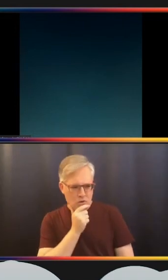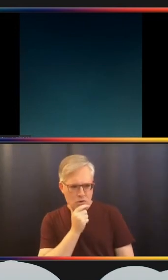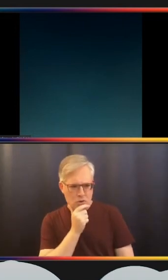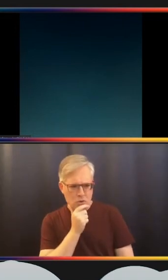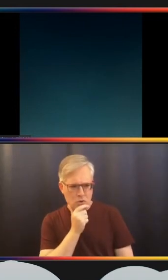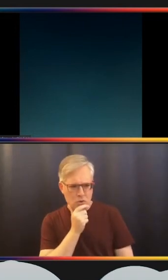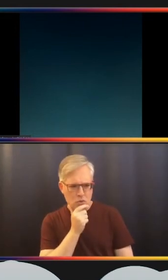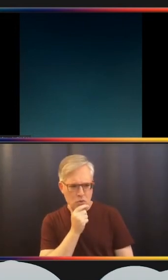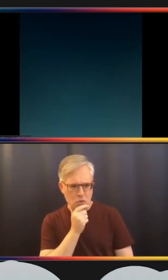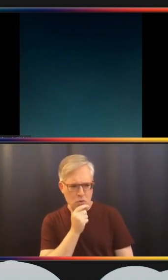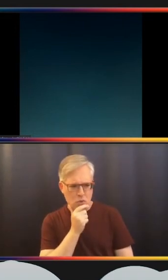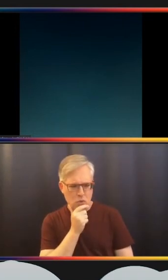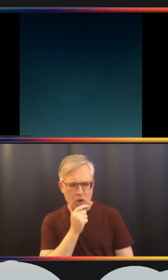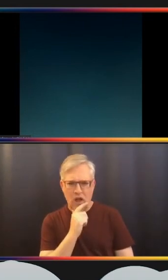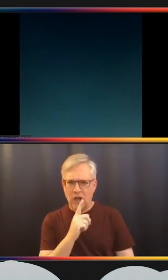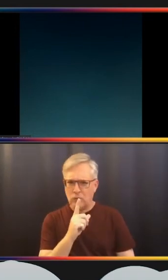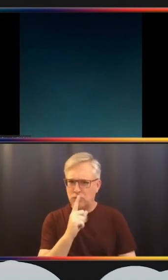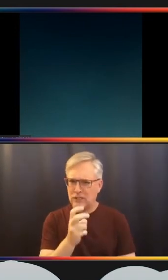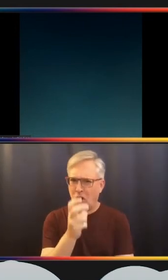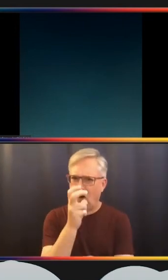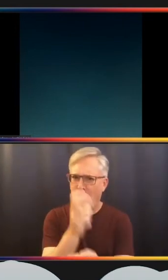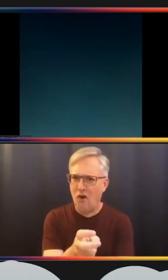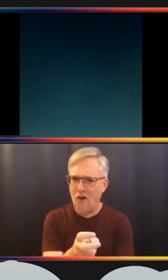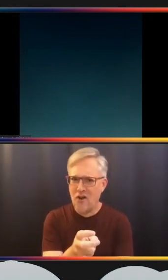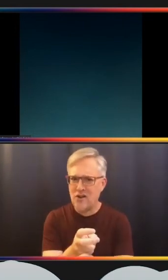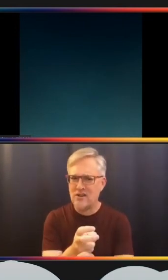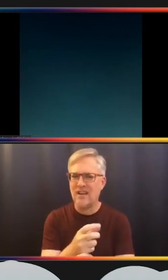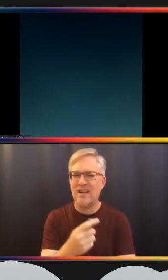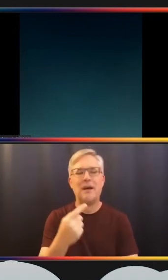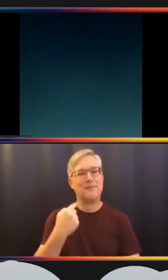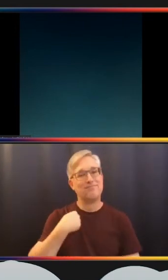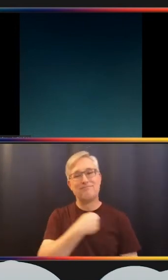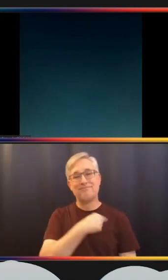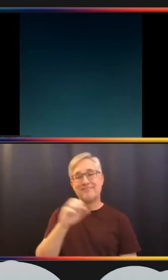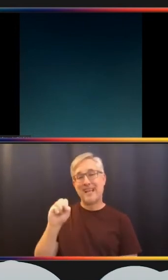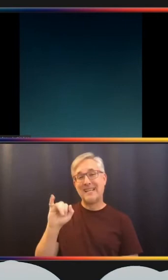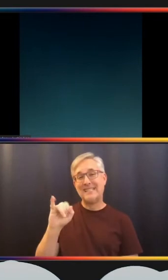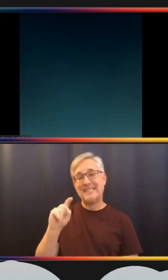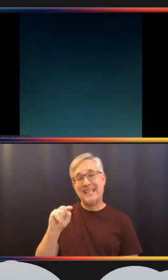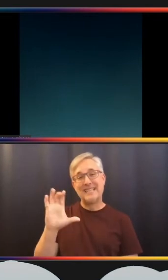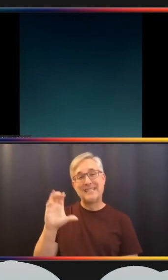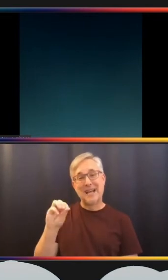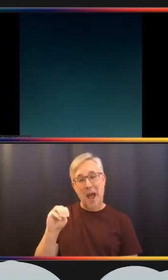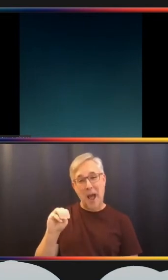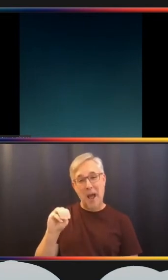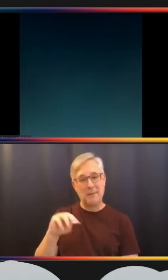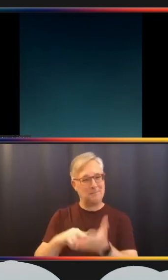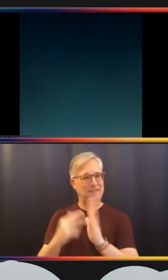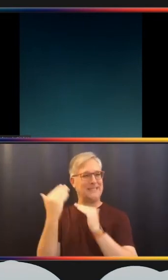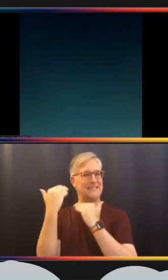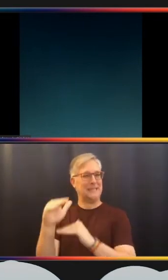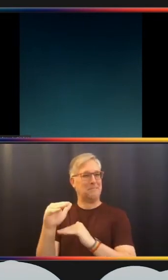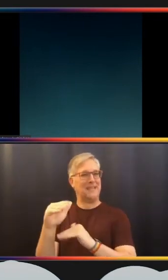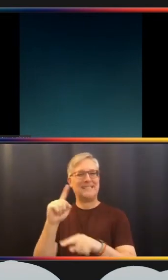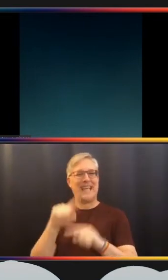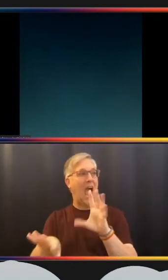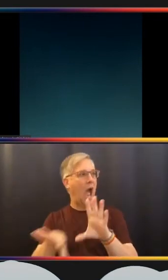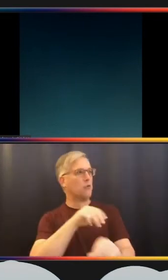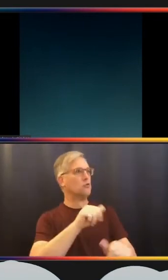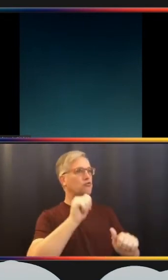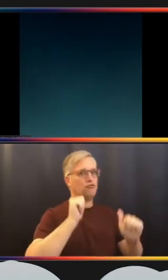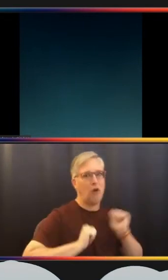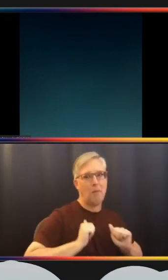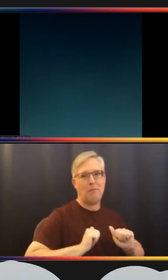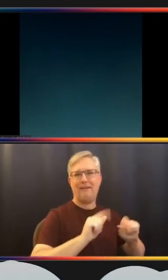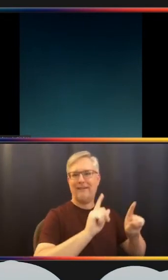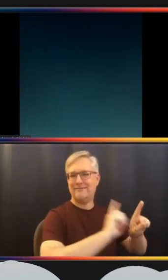See, this is really hard. For a sitcom, so yeah. I feel like you can only go into sitcom land, or else it like just doesn't make